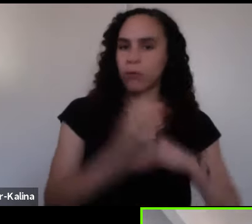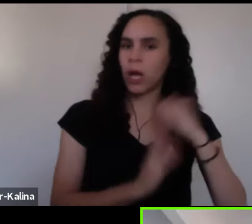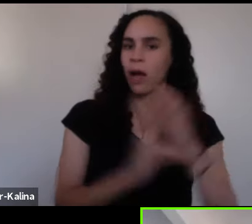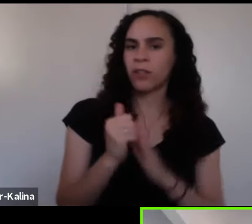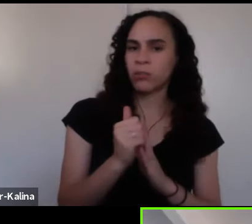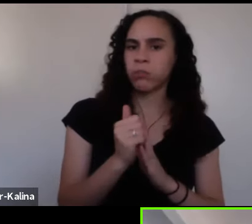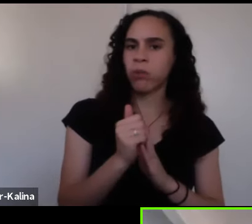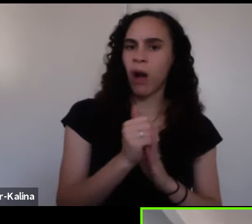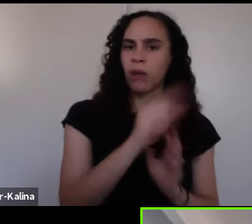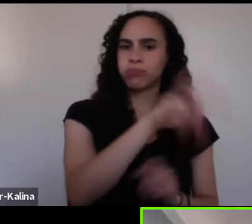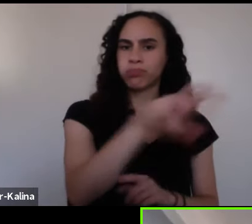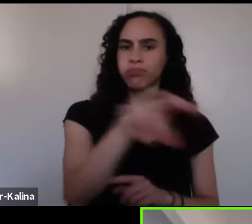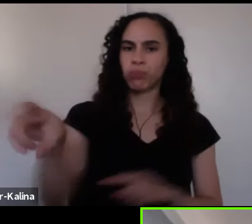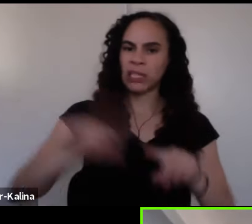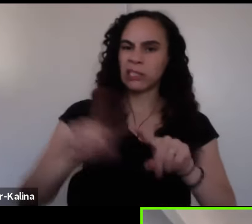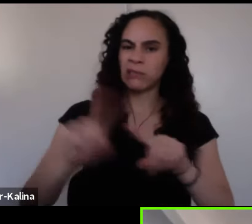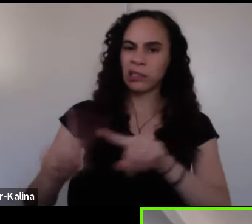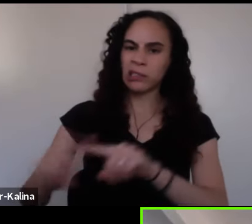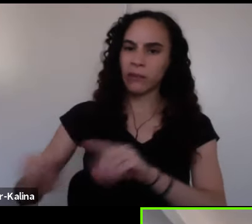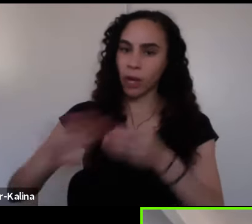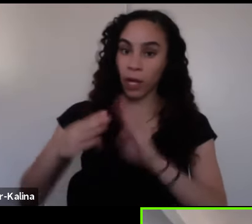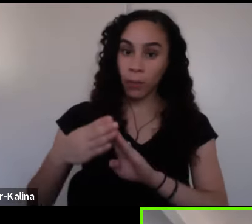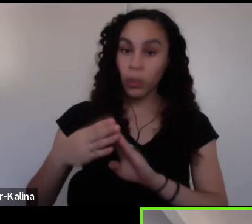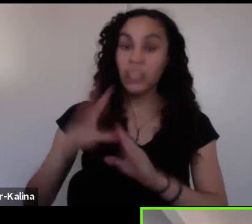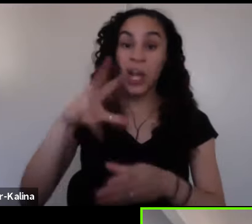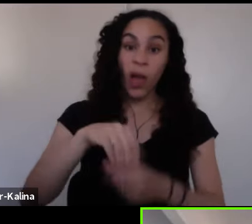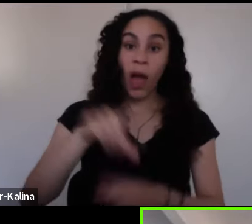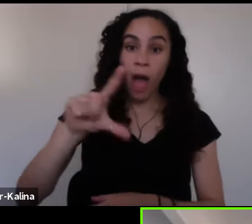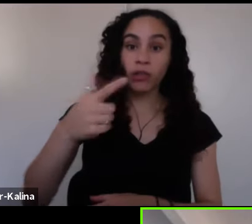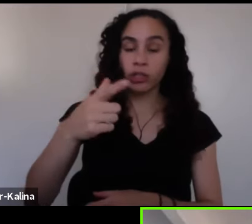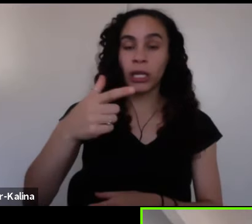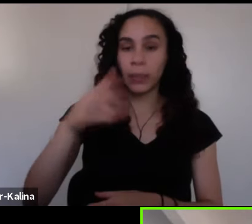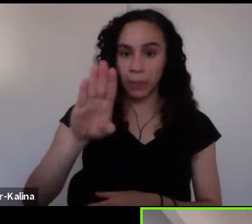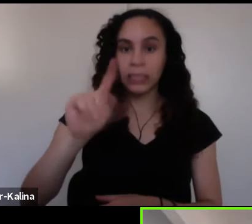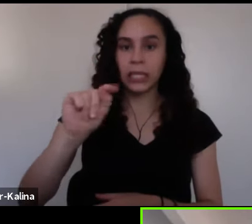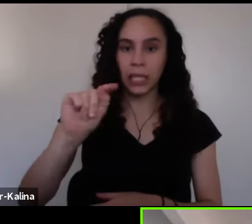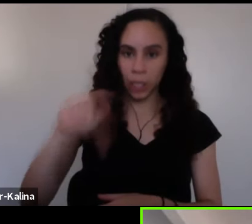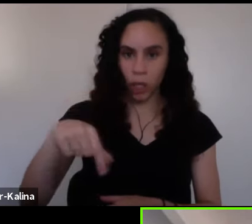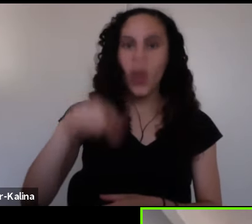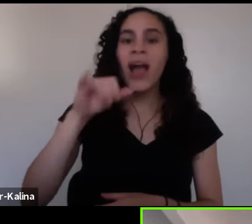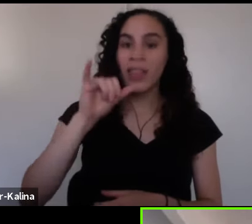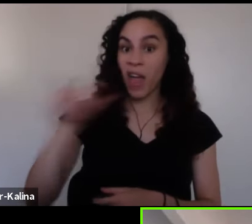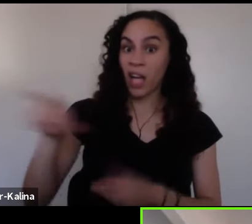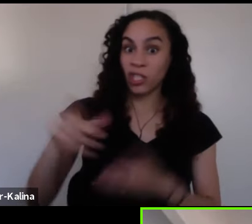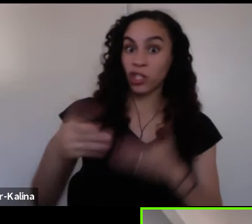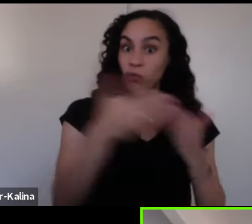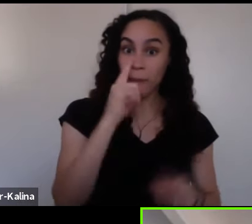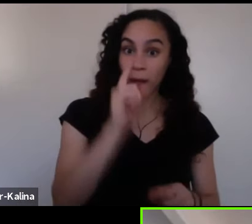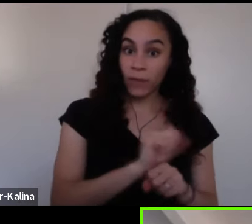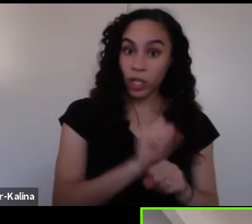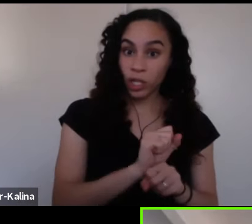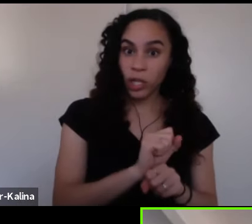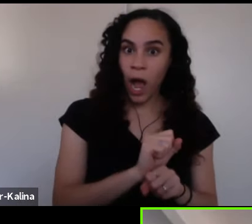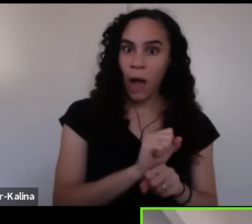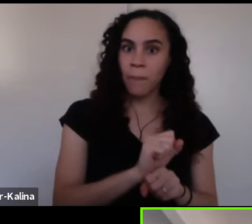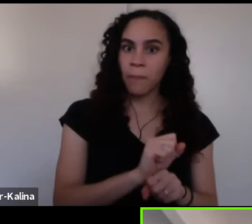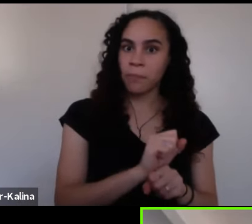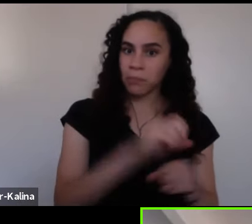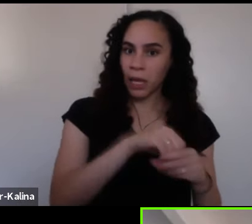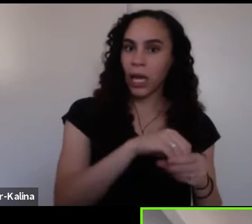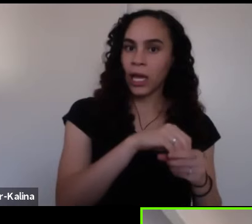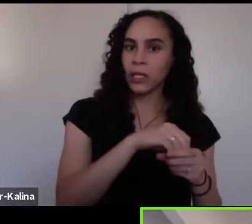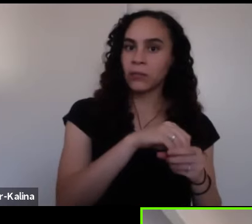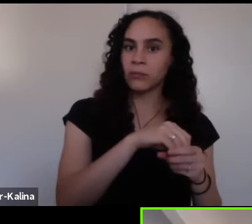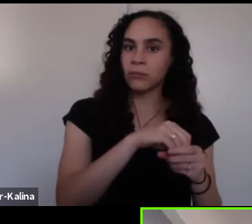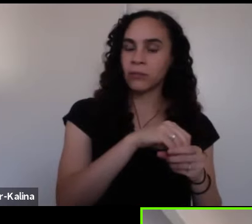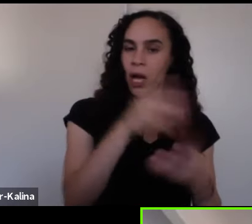So she recommended me for that job, and that's how I started in social services. That was an ally, you know, and she helped